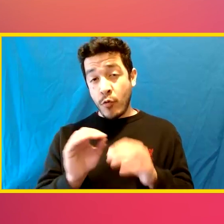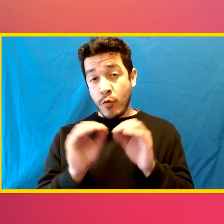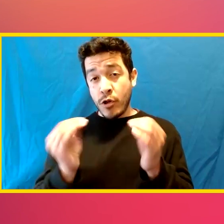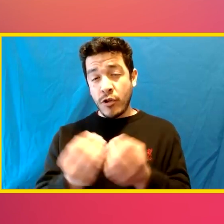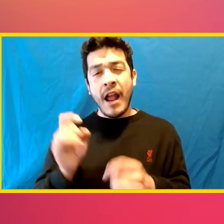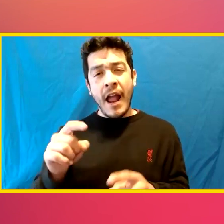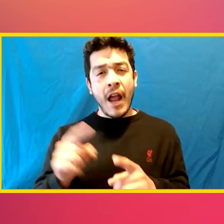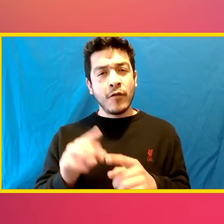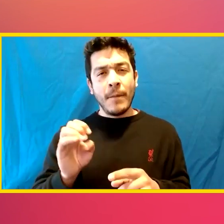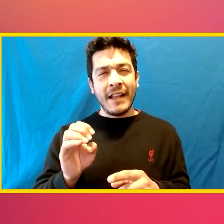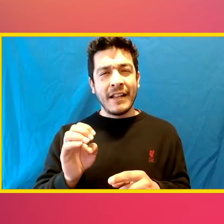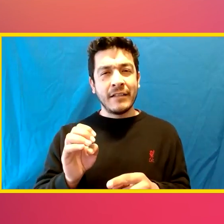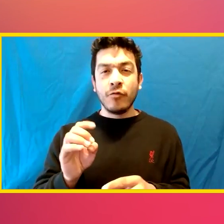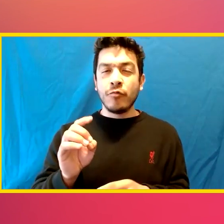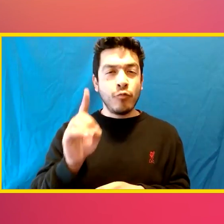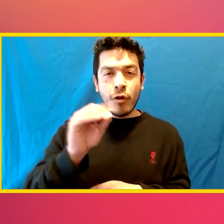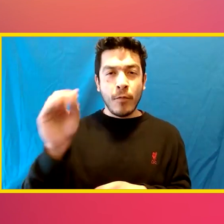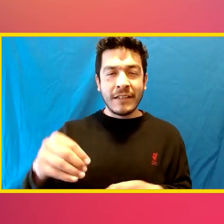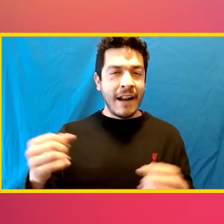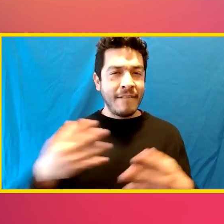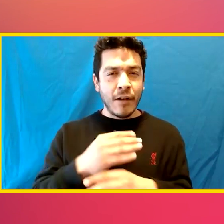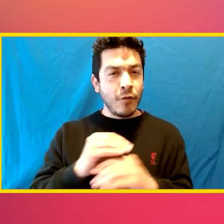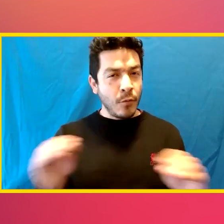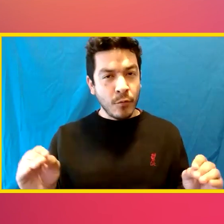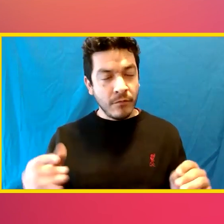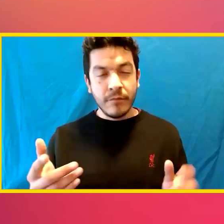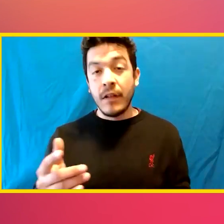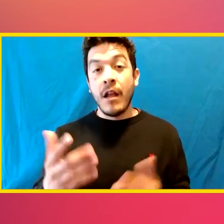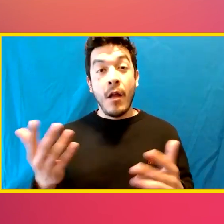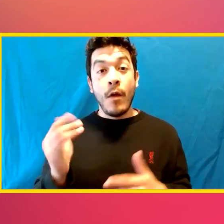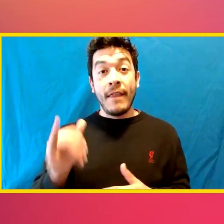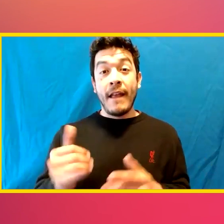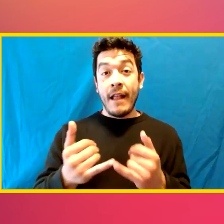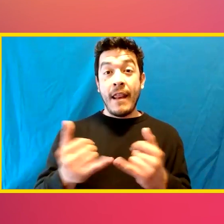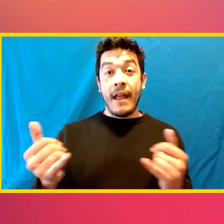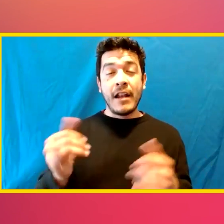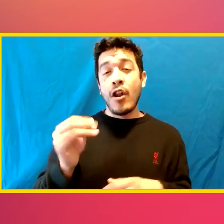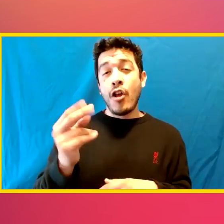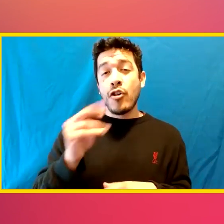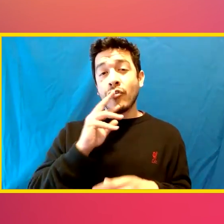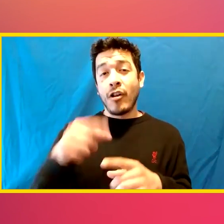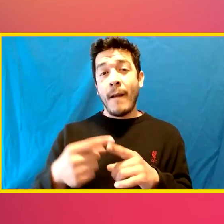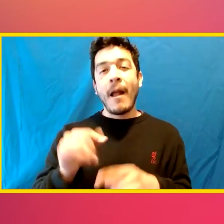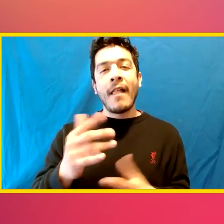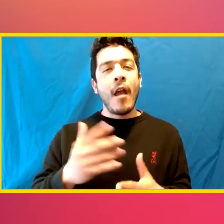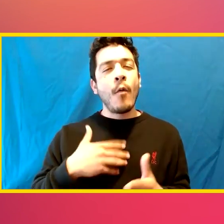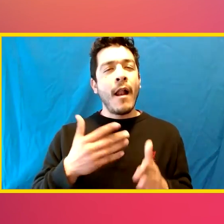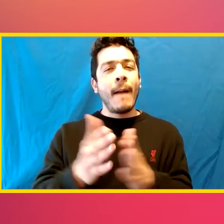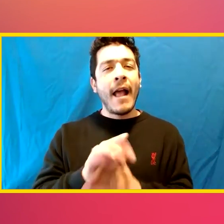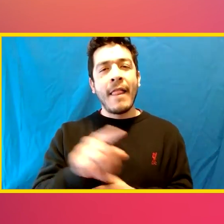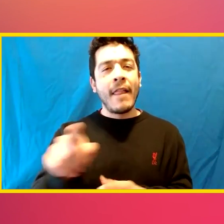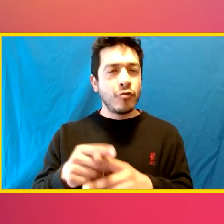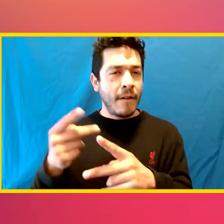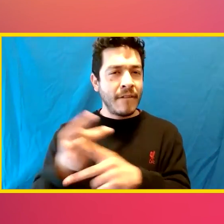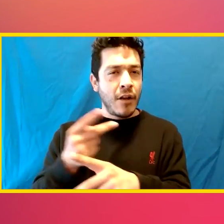organization has to be completely fearless. What it is that line that John's talking about, that's what I'm asking them to